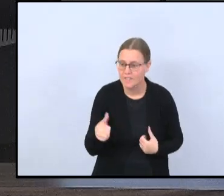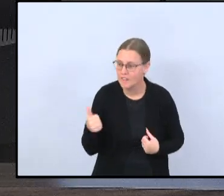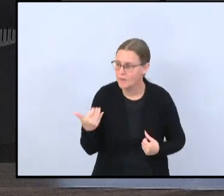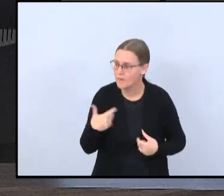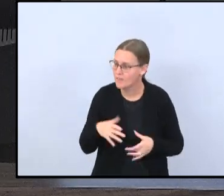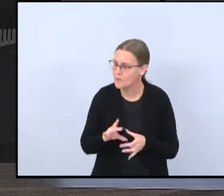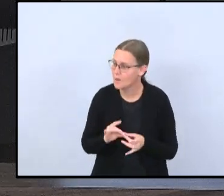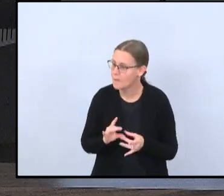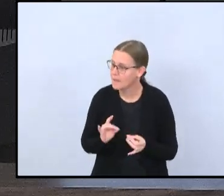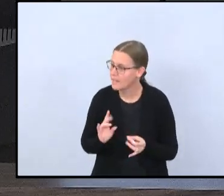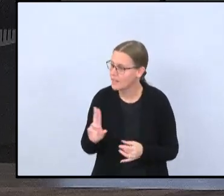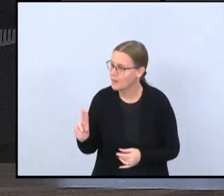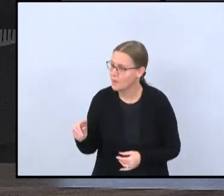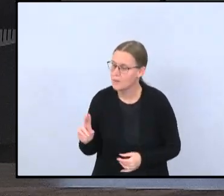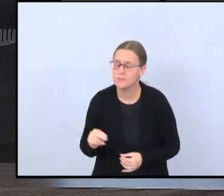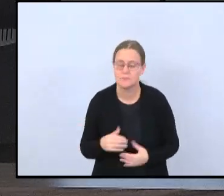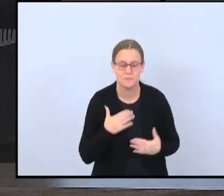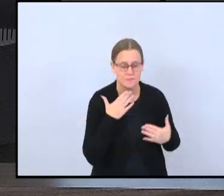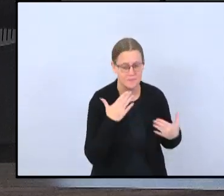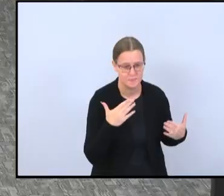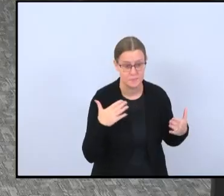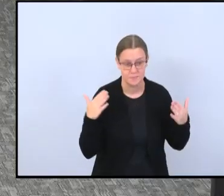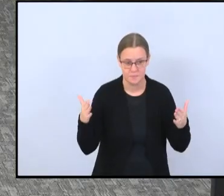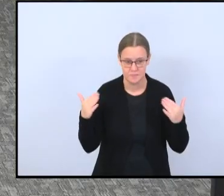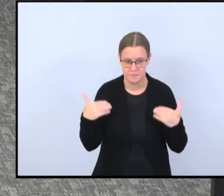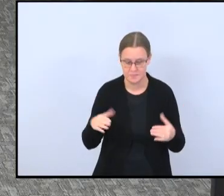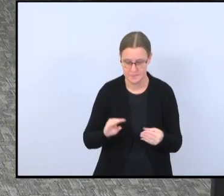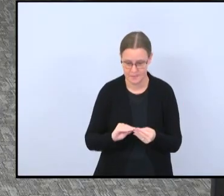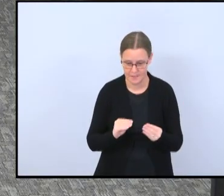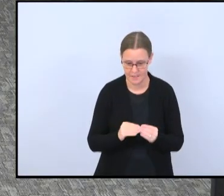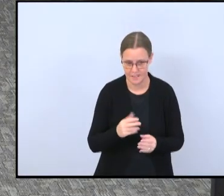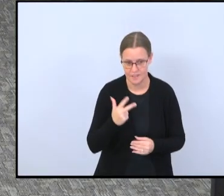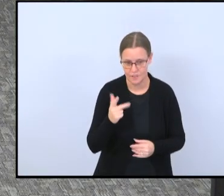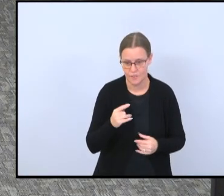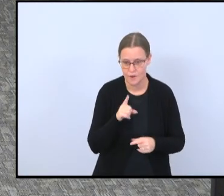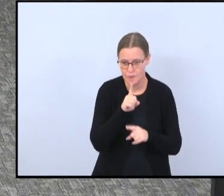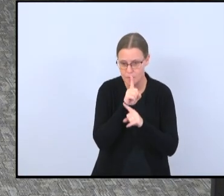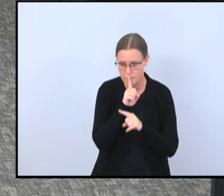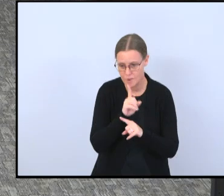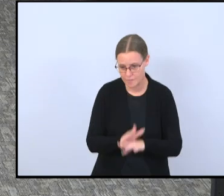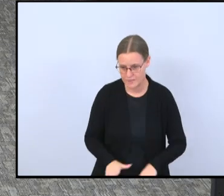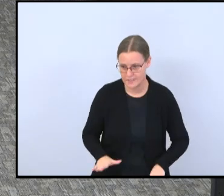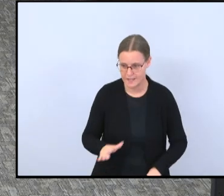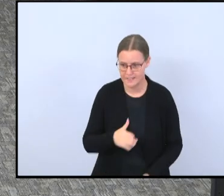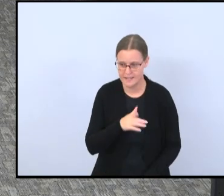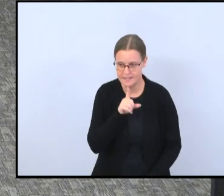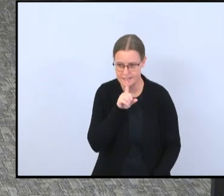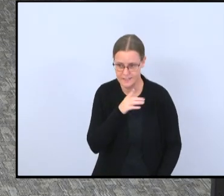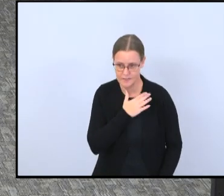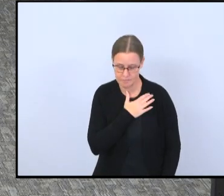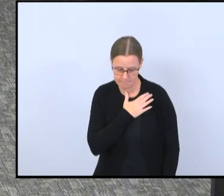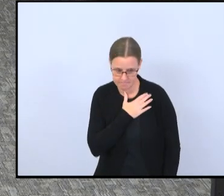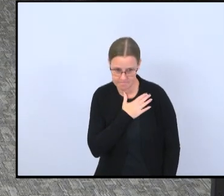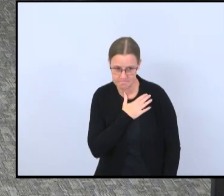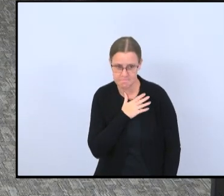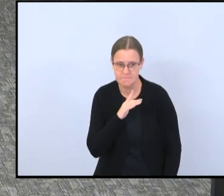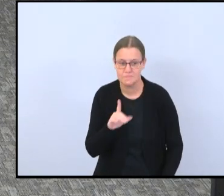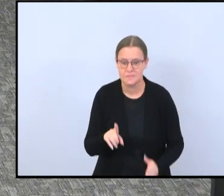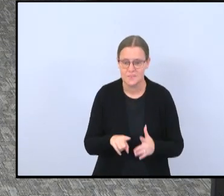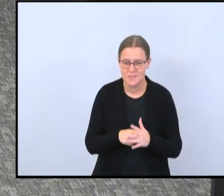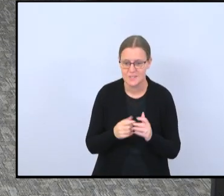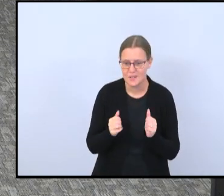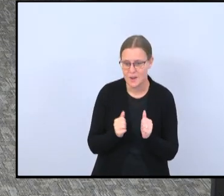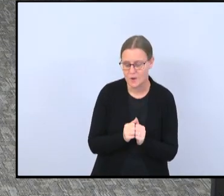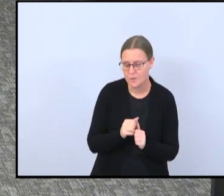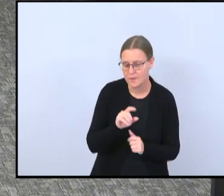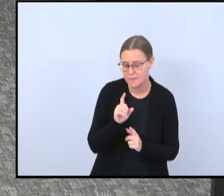comment? Okay, thank you. Moving on to item number 3, moment of silence and the Pledge of Allegiance. We're going to start off first